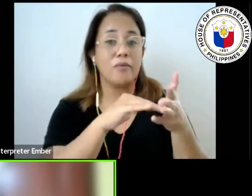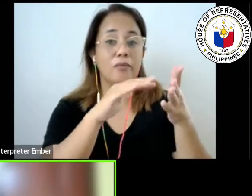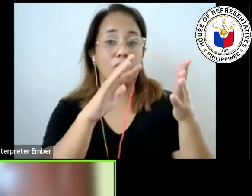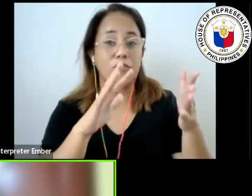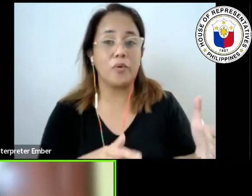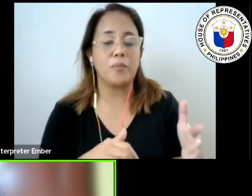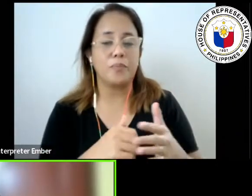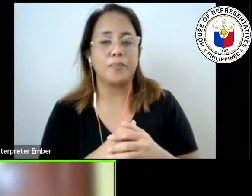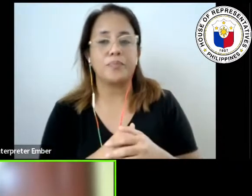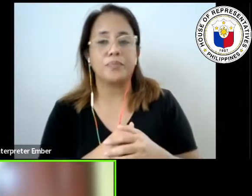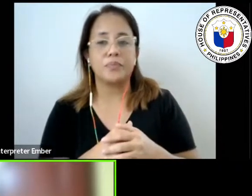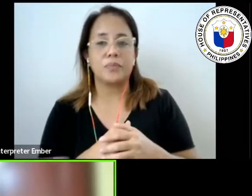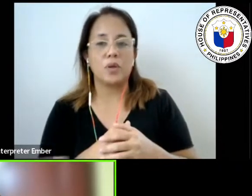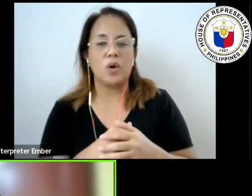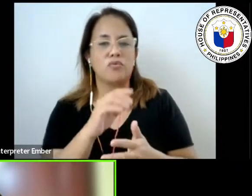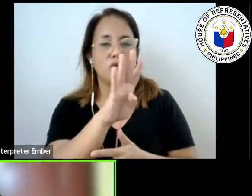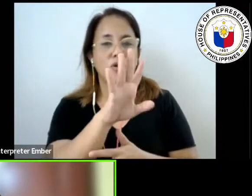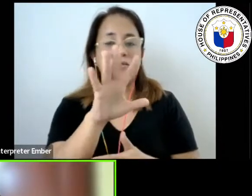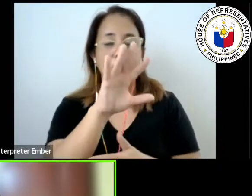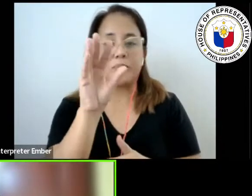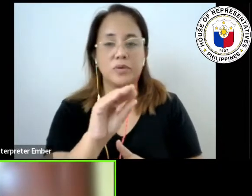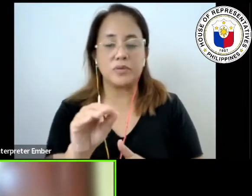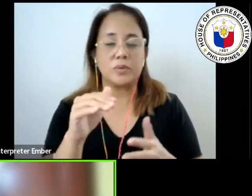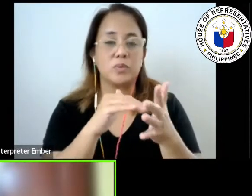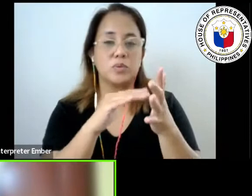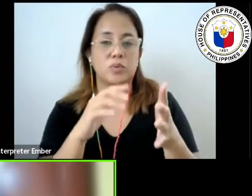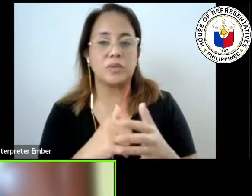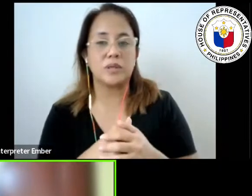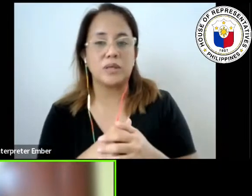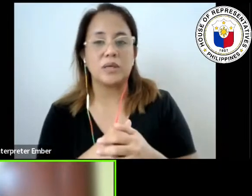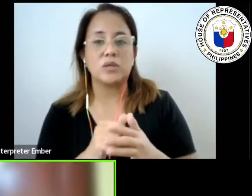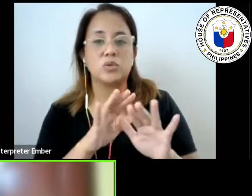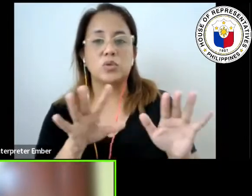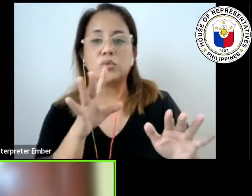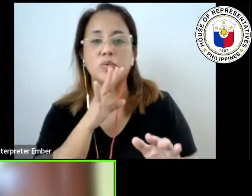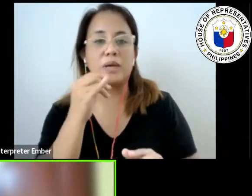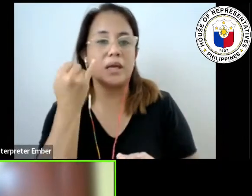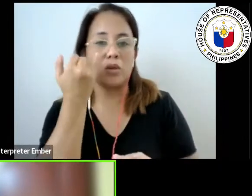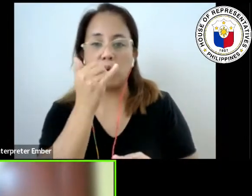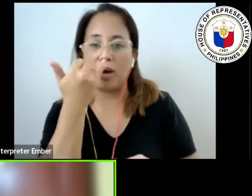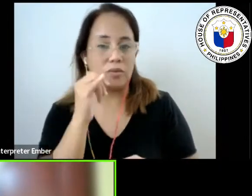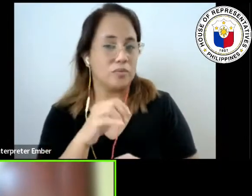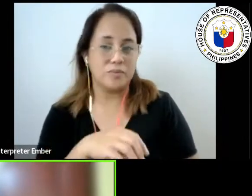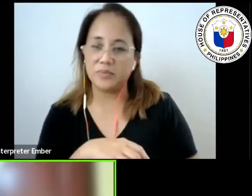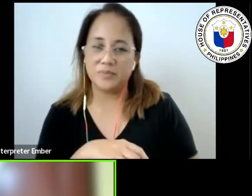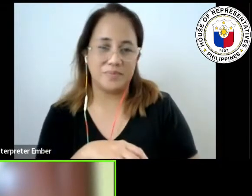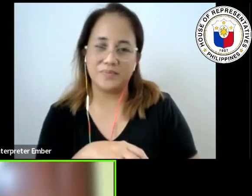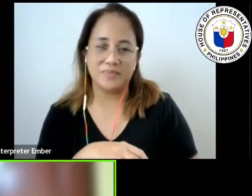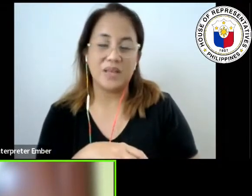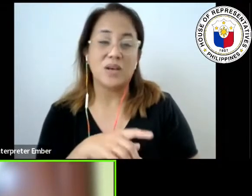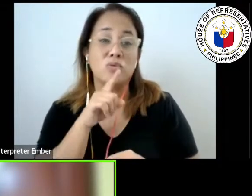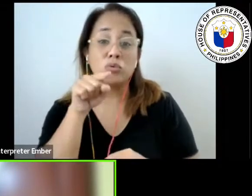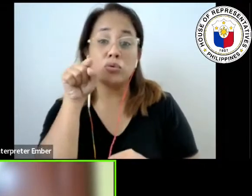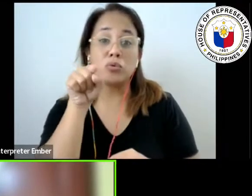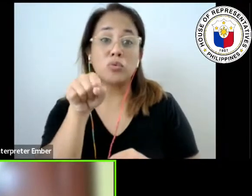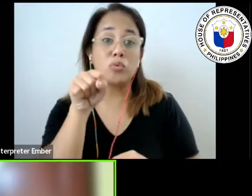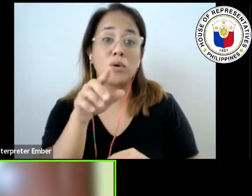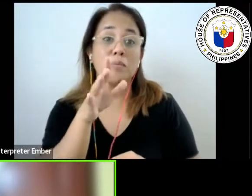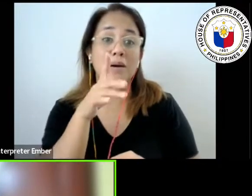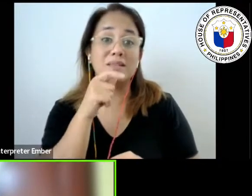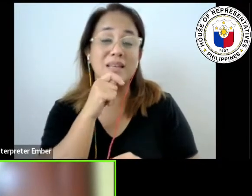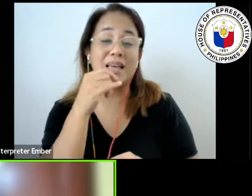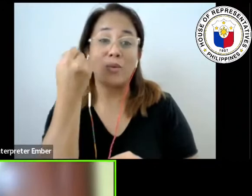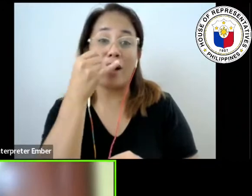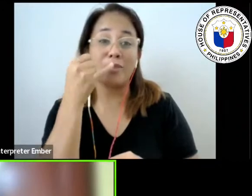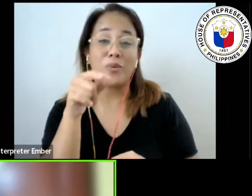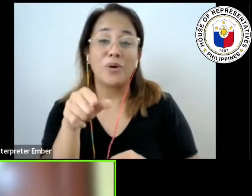learners, or 45% of the learners, don't speak Ilocano, which was the assigned mother tongue, or is the assigned